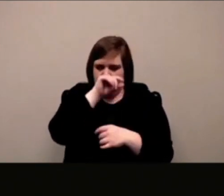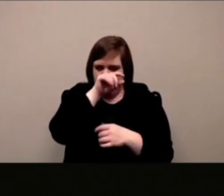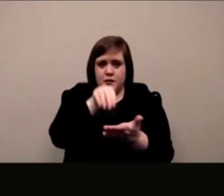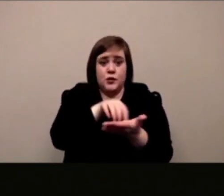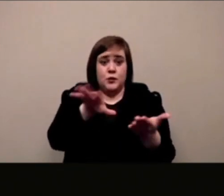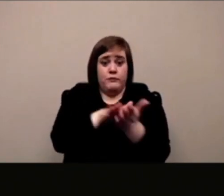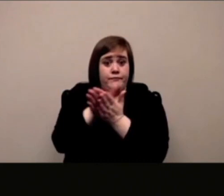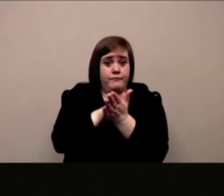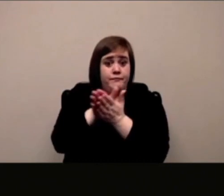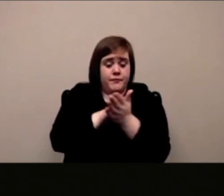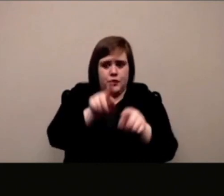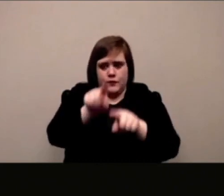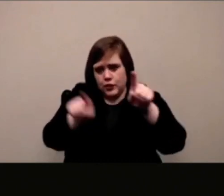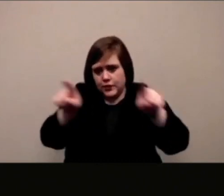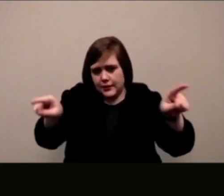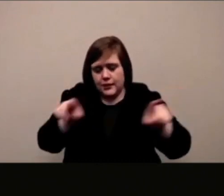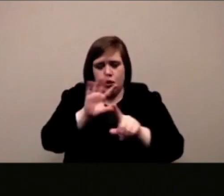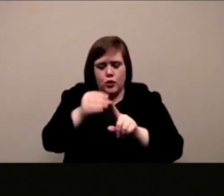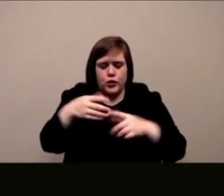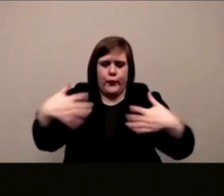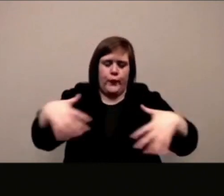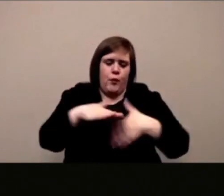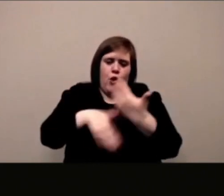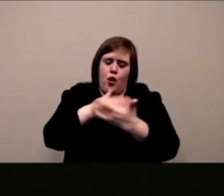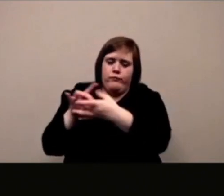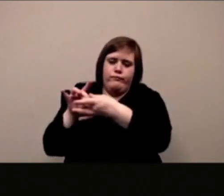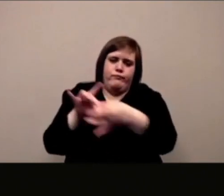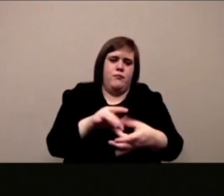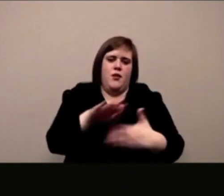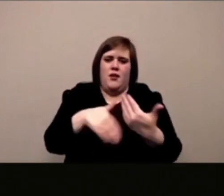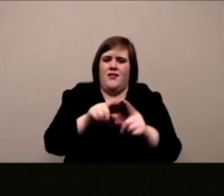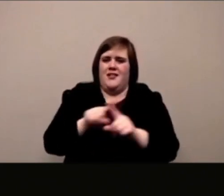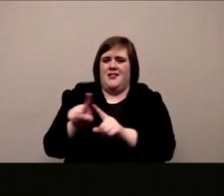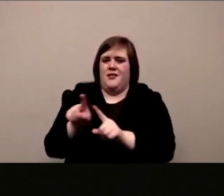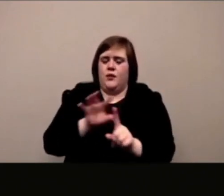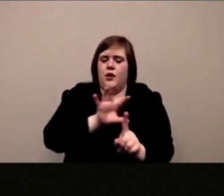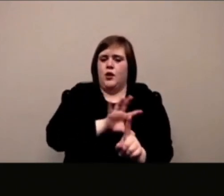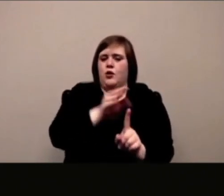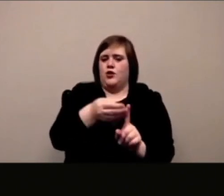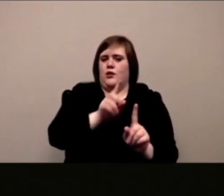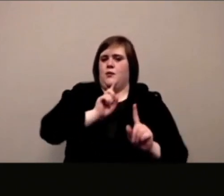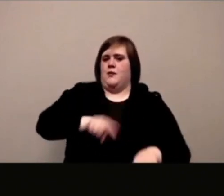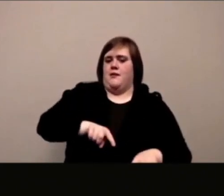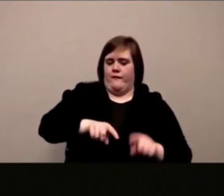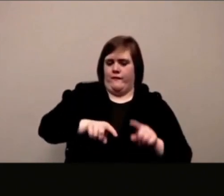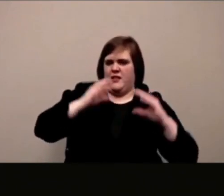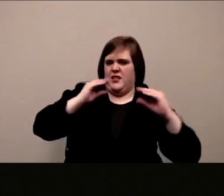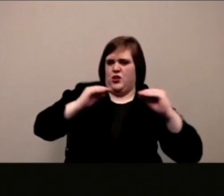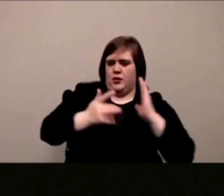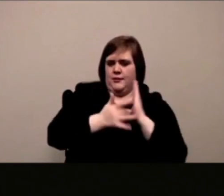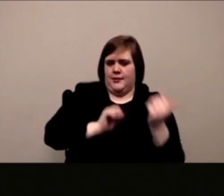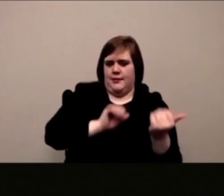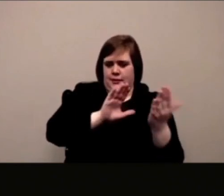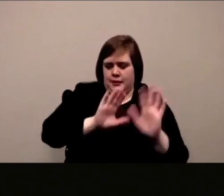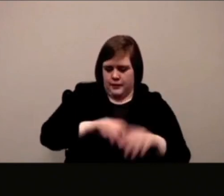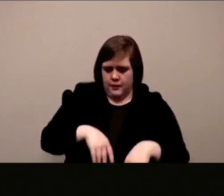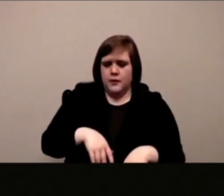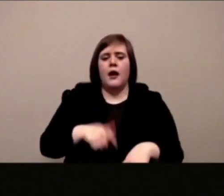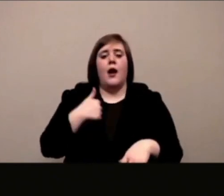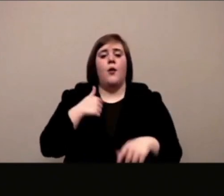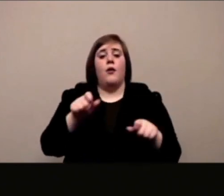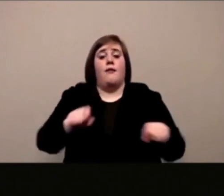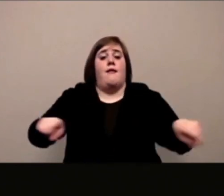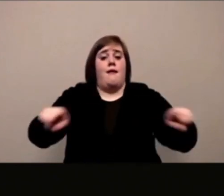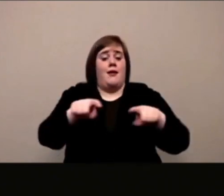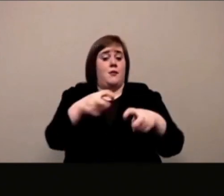motivation, diversity, culture, they're all tied to basically a lot of these culturally responsive teaching techniques. And I guess one of my, I'm going to ask about the